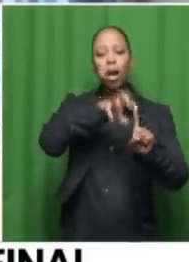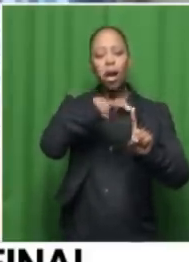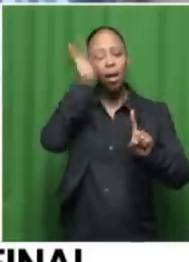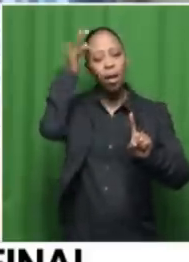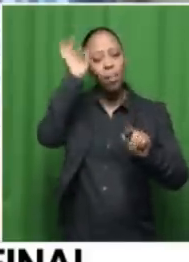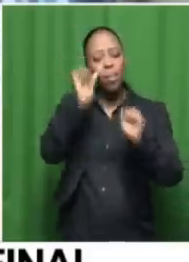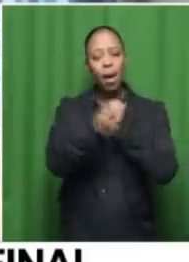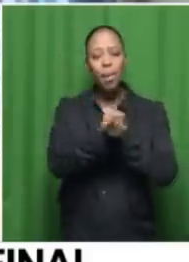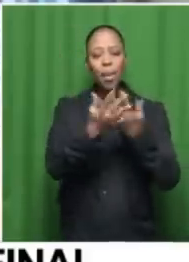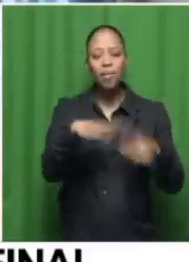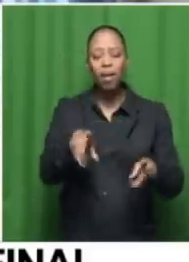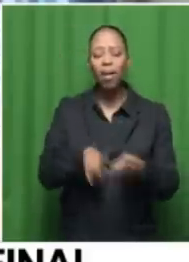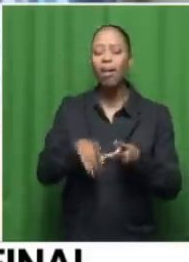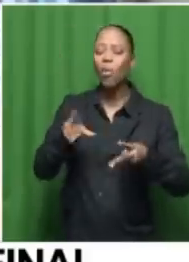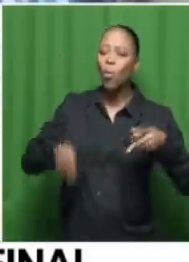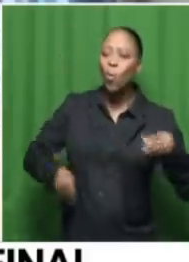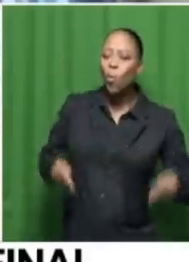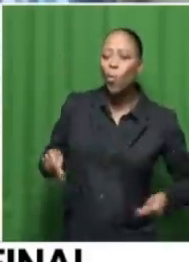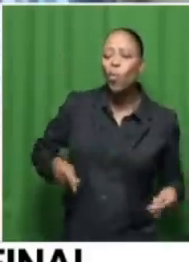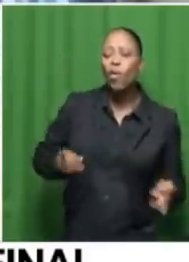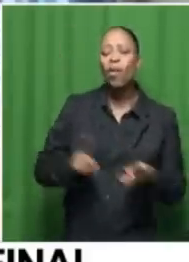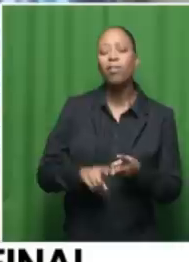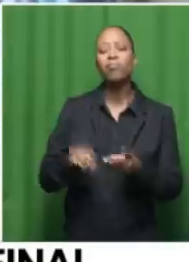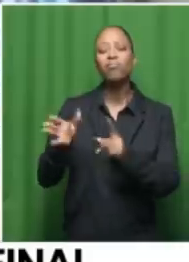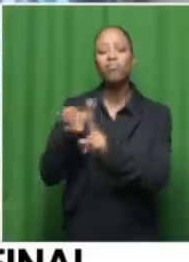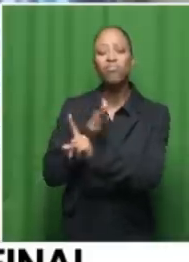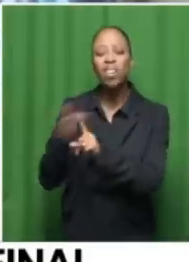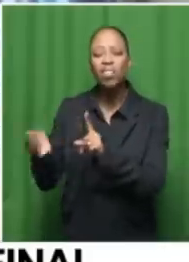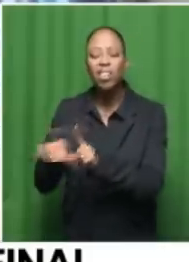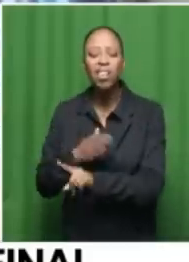and grand corruption, kleptocracy, and